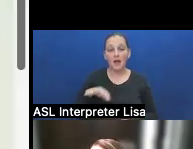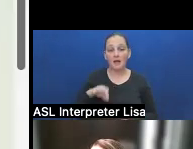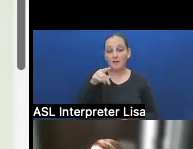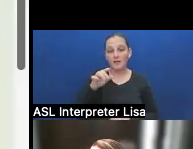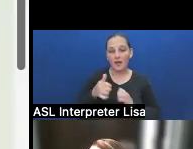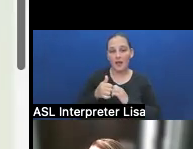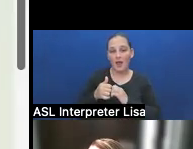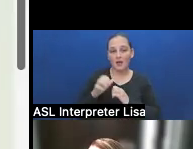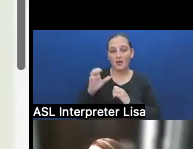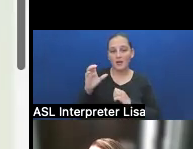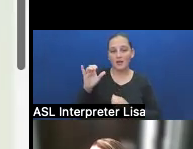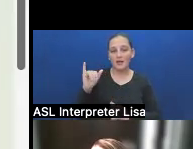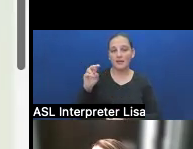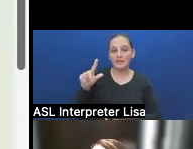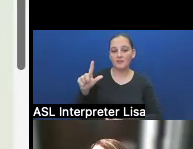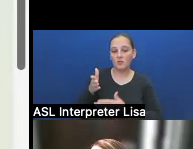Act. My